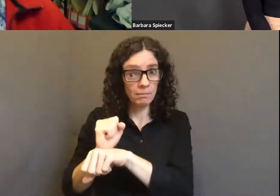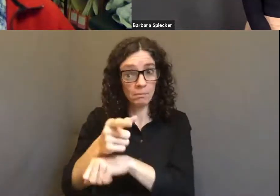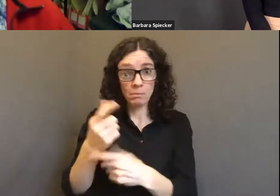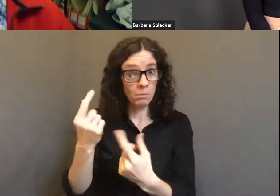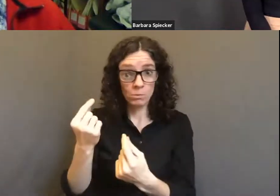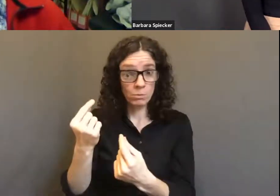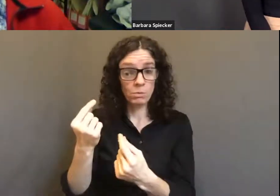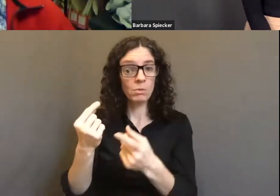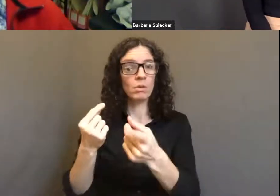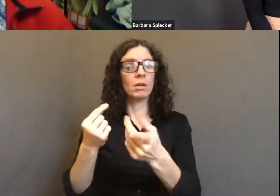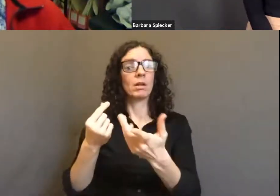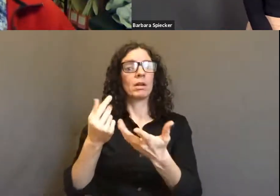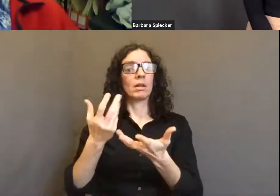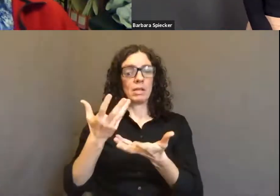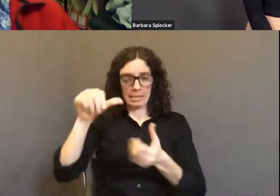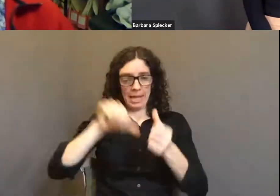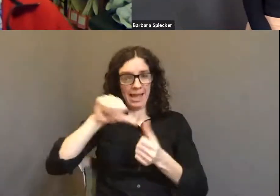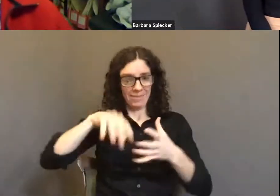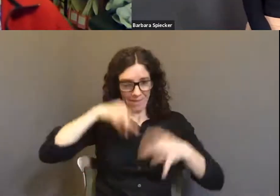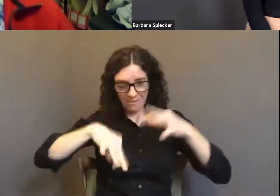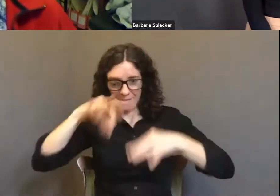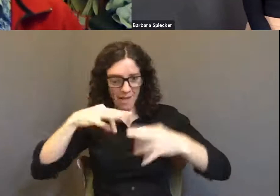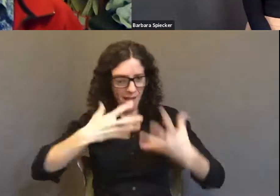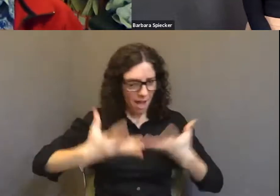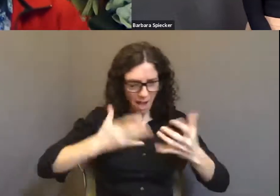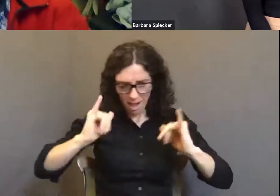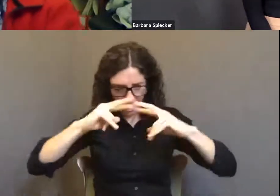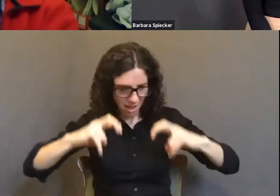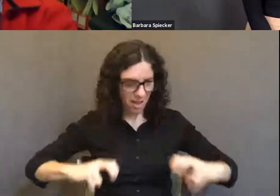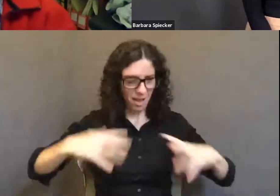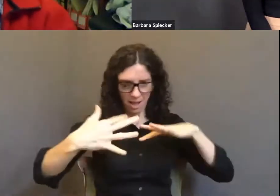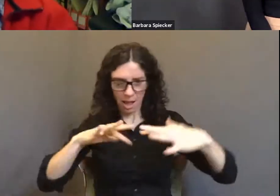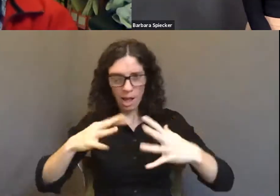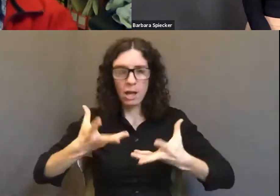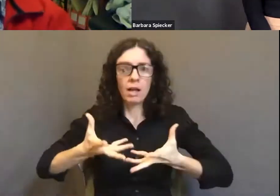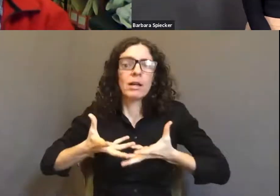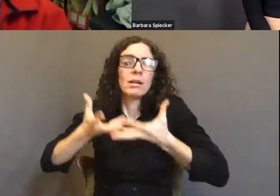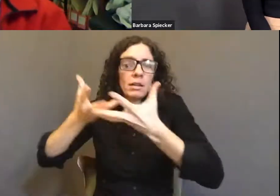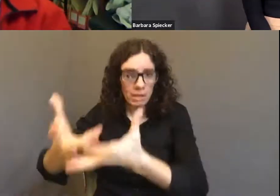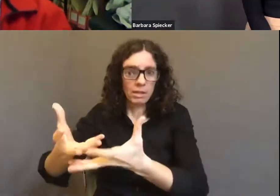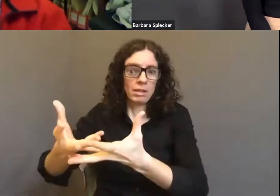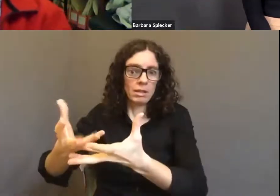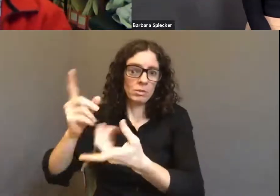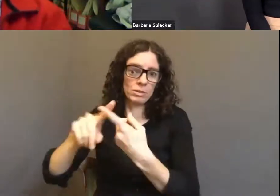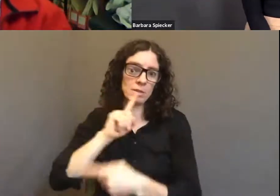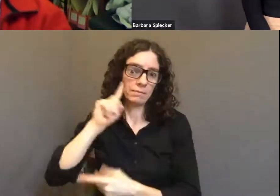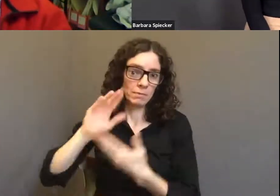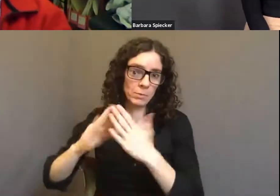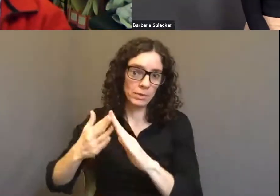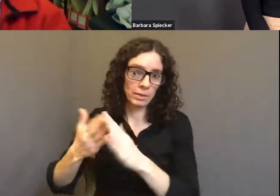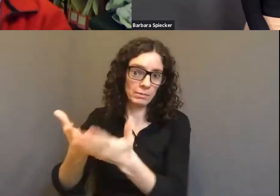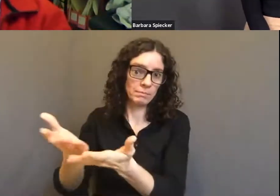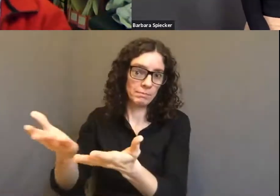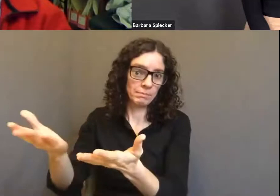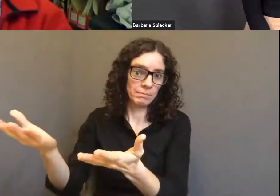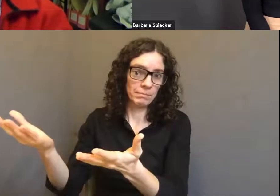science to the deaf communities. So she's formed her own, she's got her